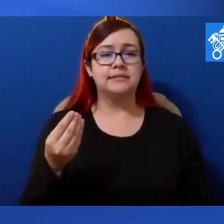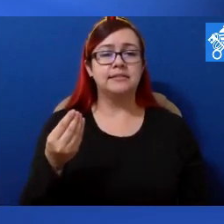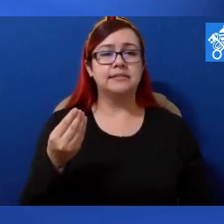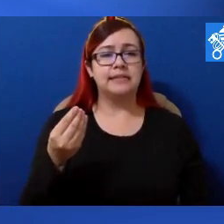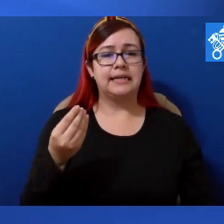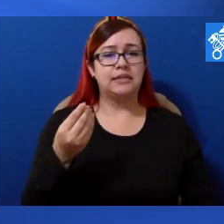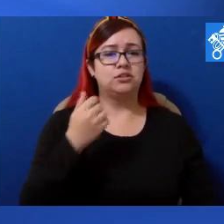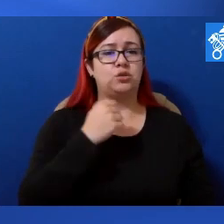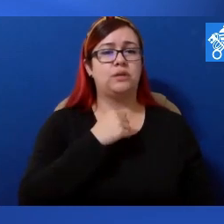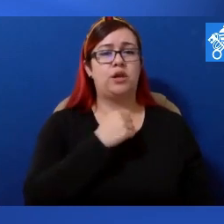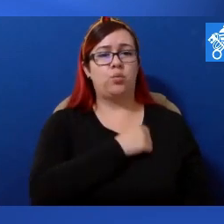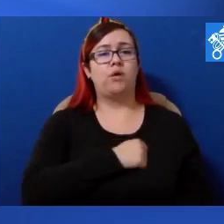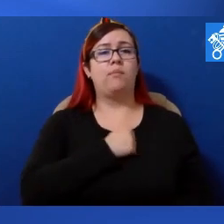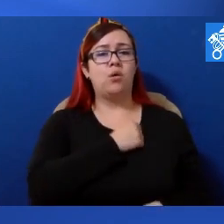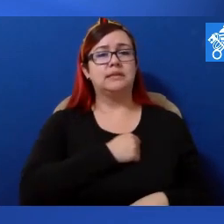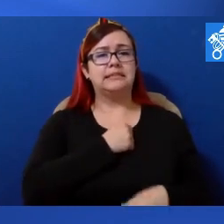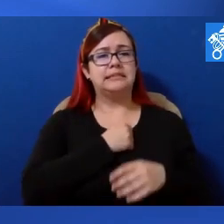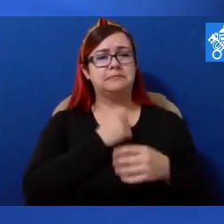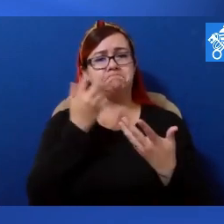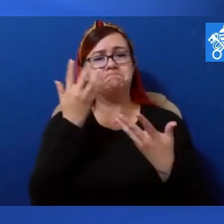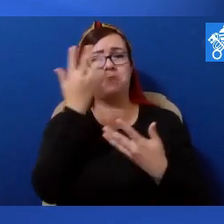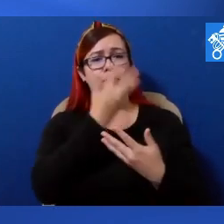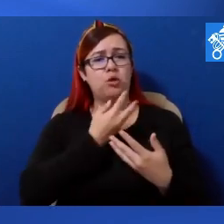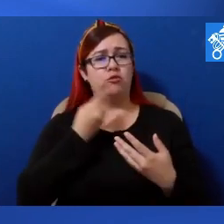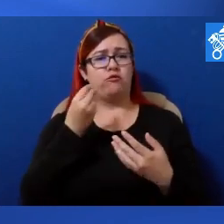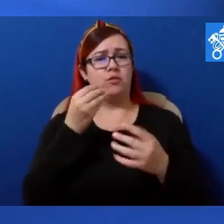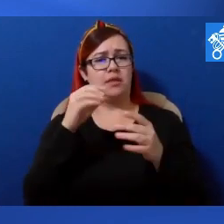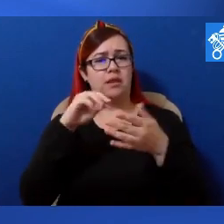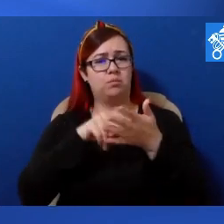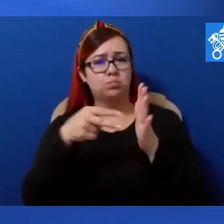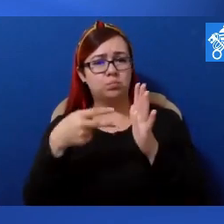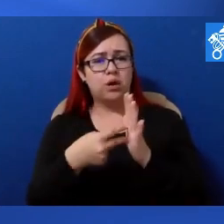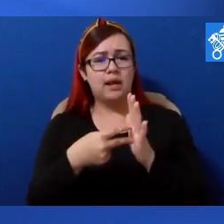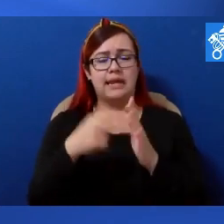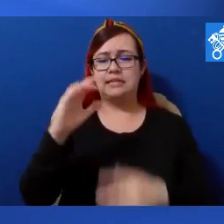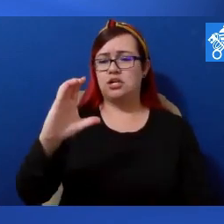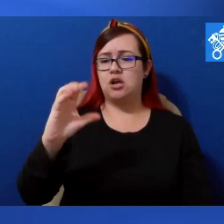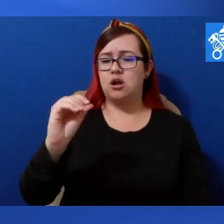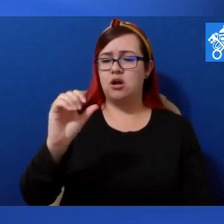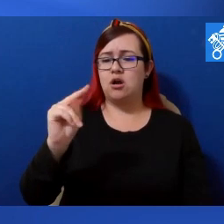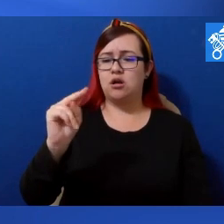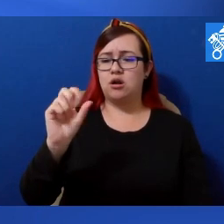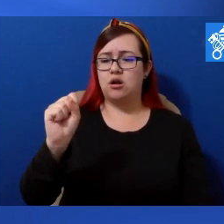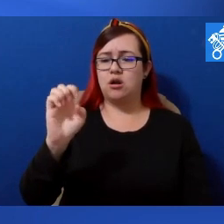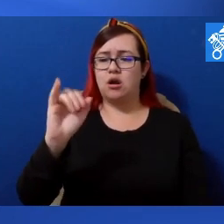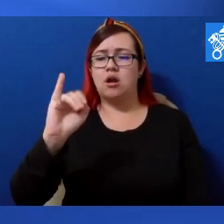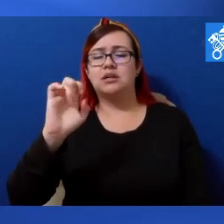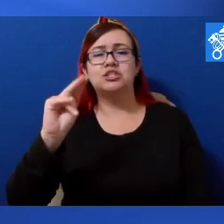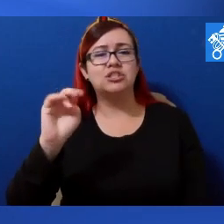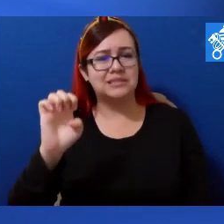very beautiful. Literally, it is the conscience that bites one, as it were.